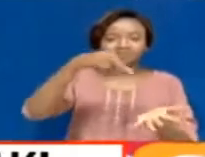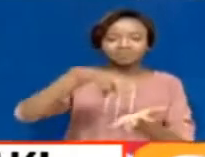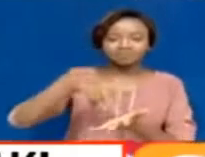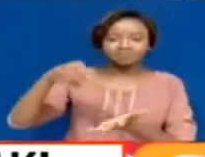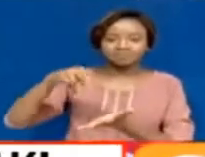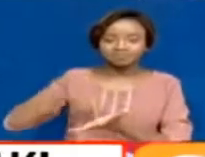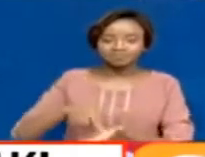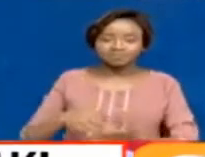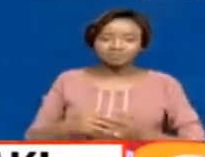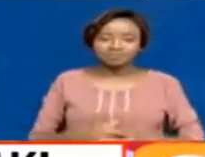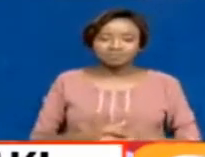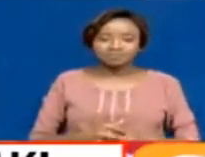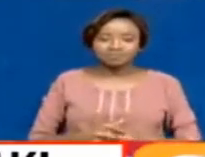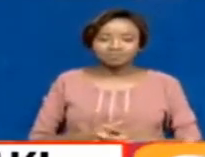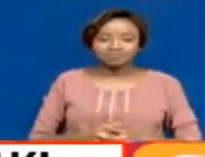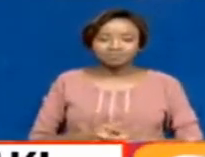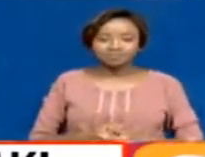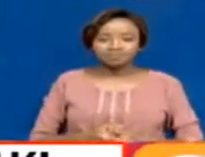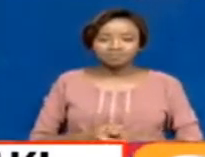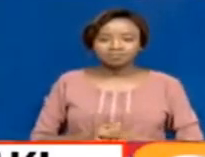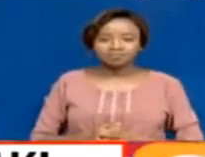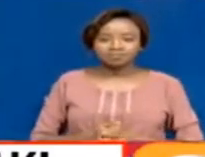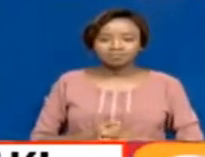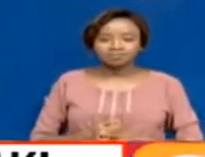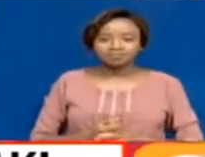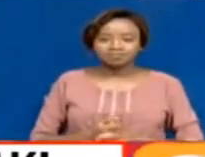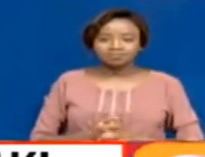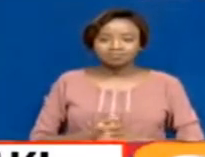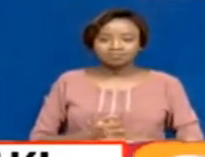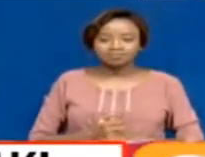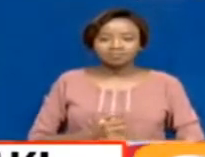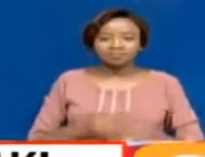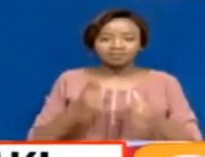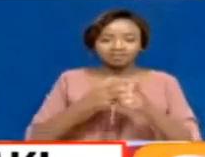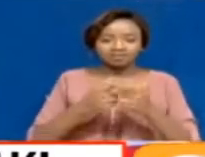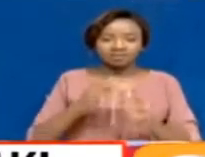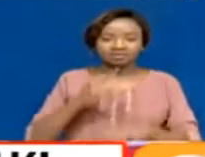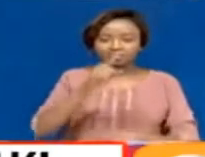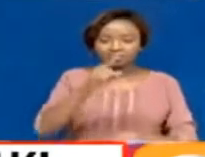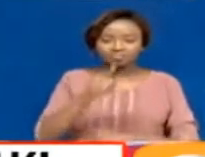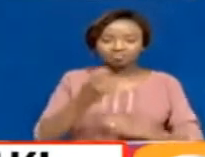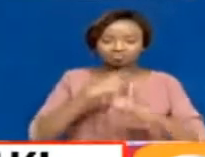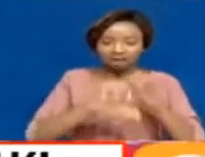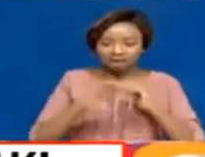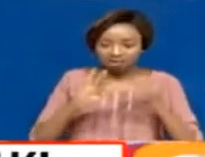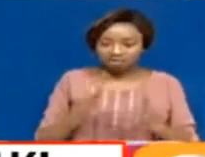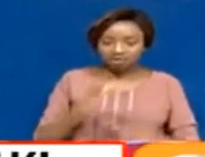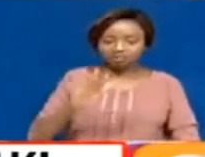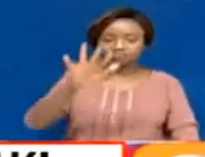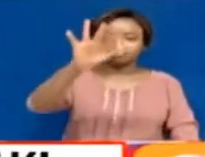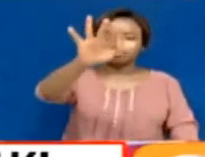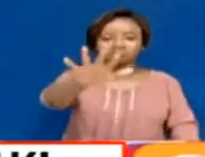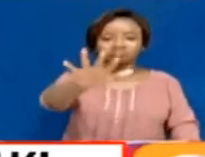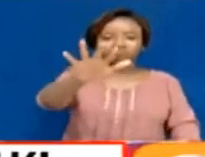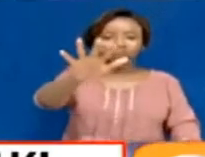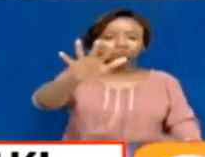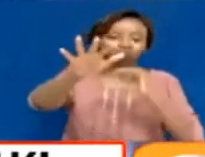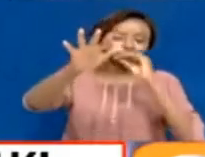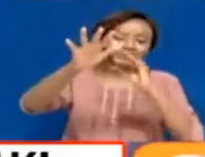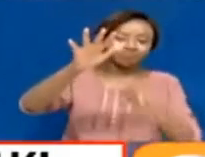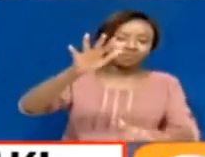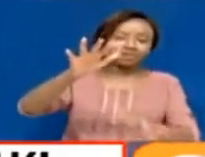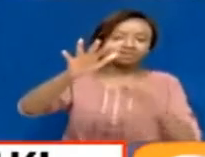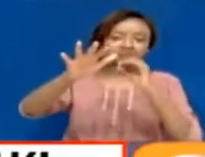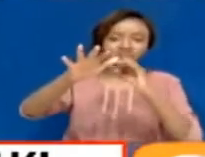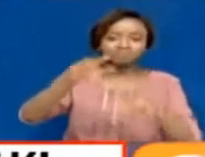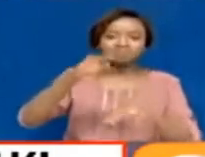just stand where you are and extend your hand over this family as the prayer is